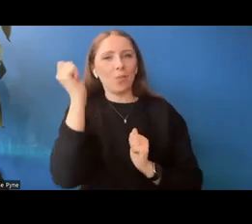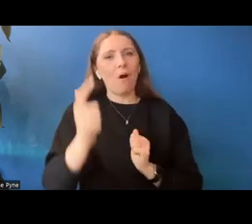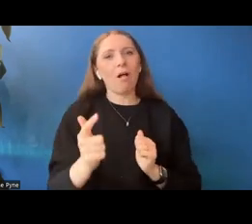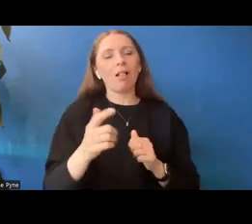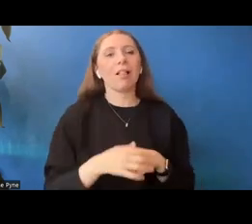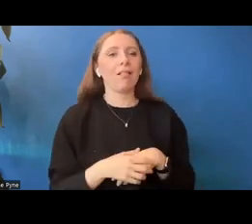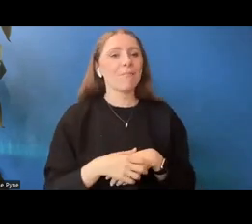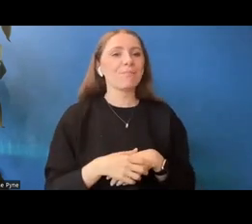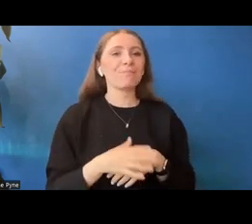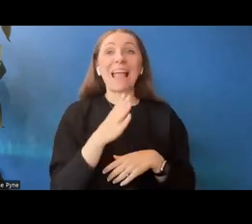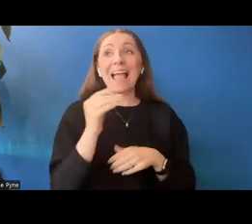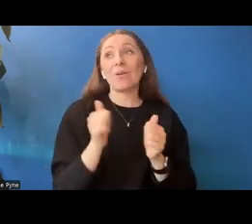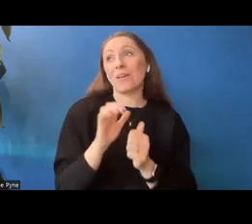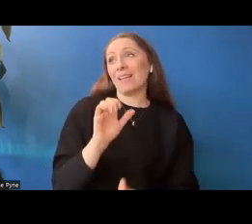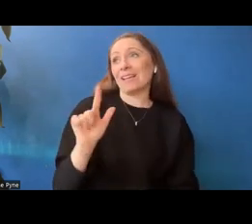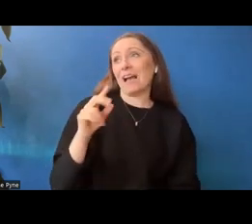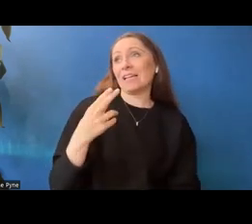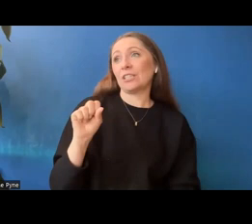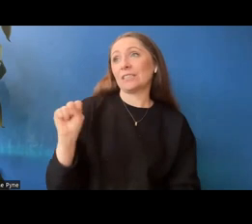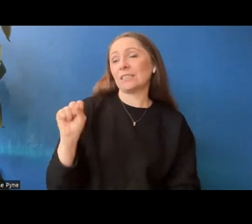with you and with CalHHS overall.